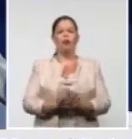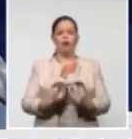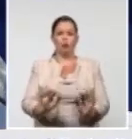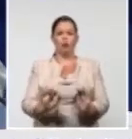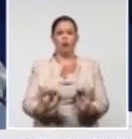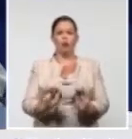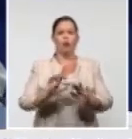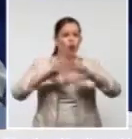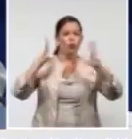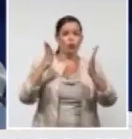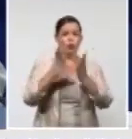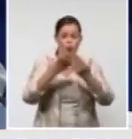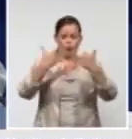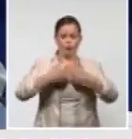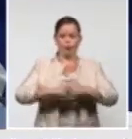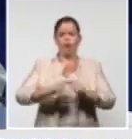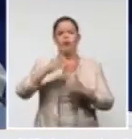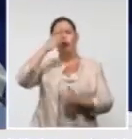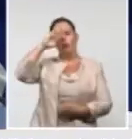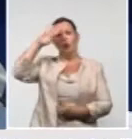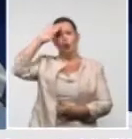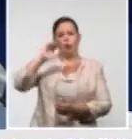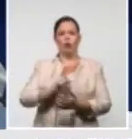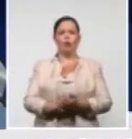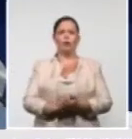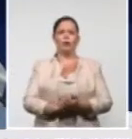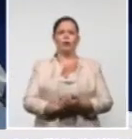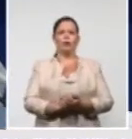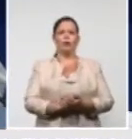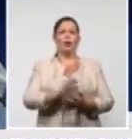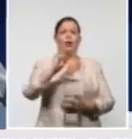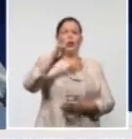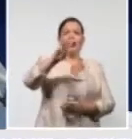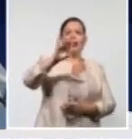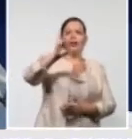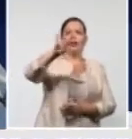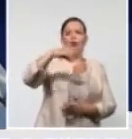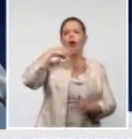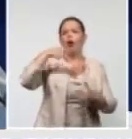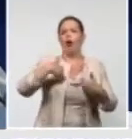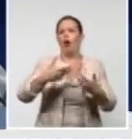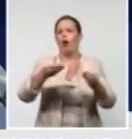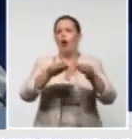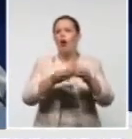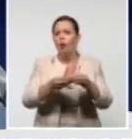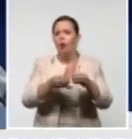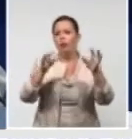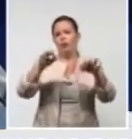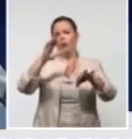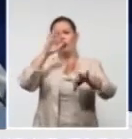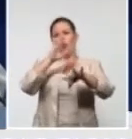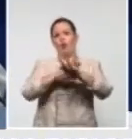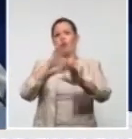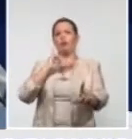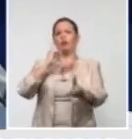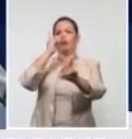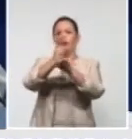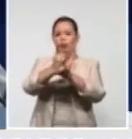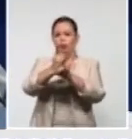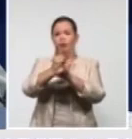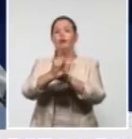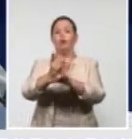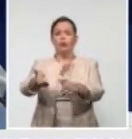Of these, 39 are confirmed case contacts. This means that confirmed